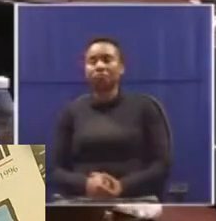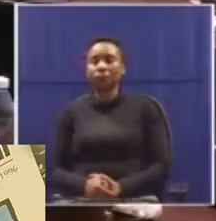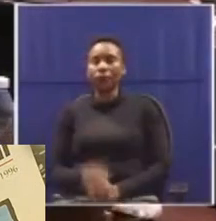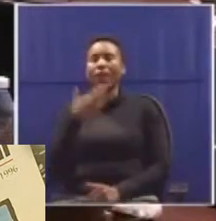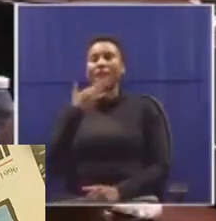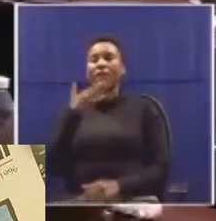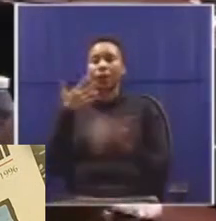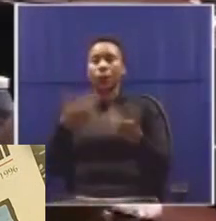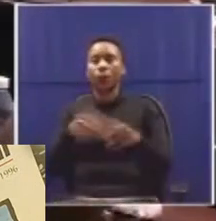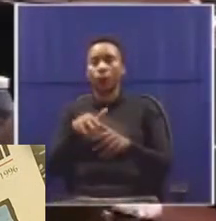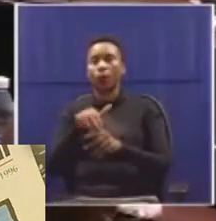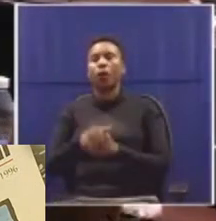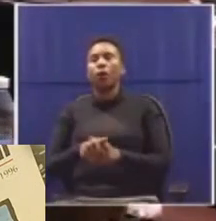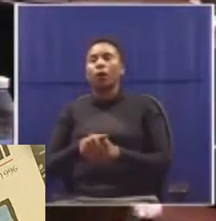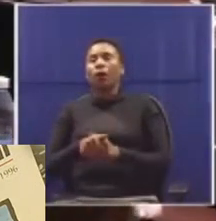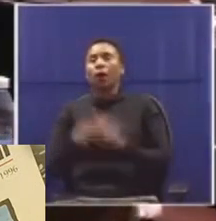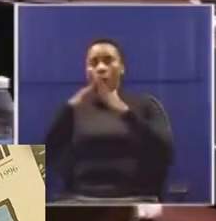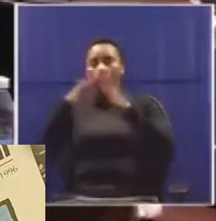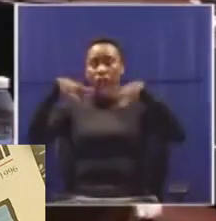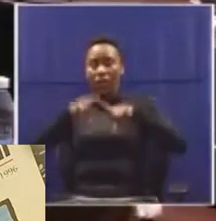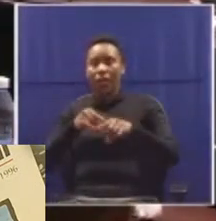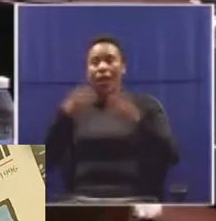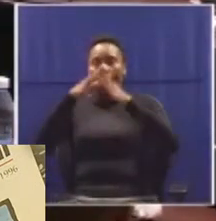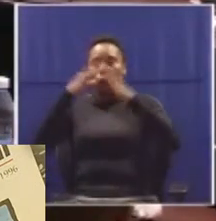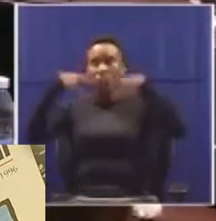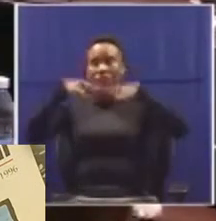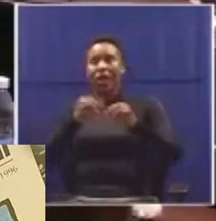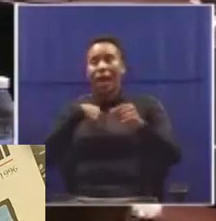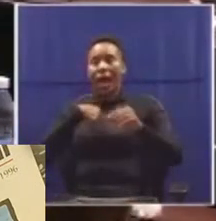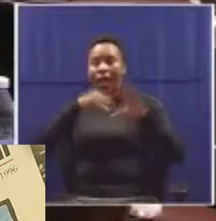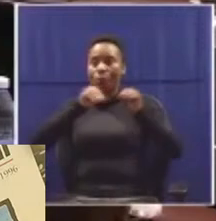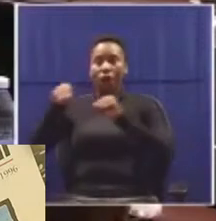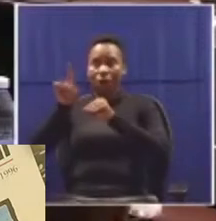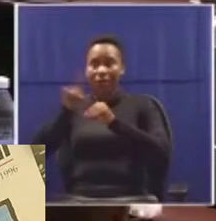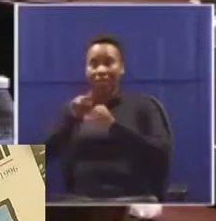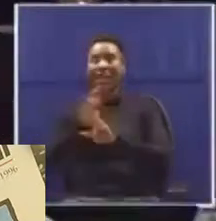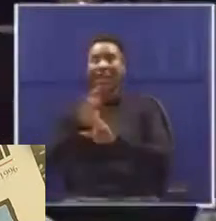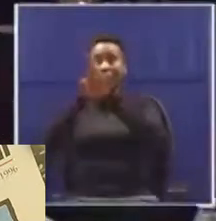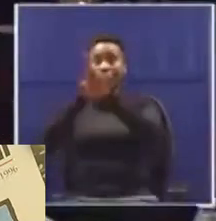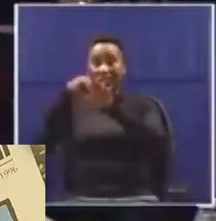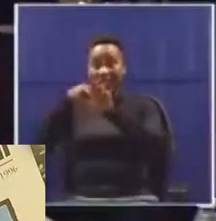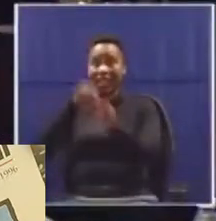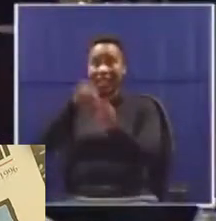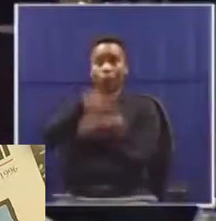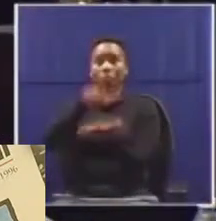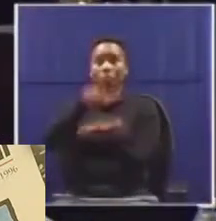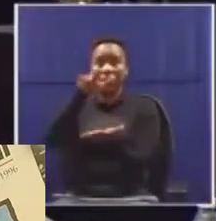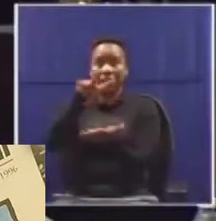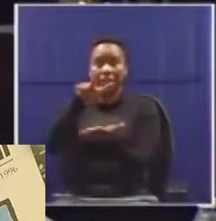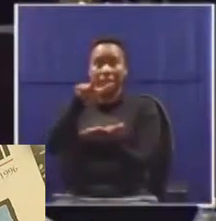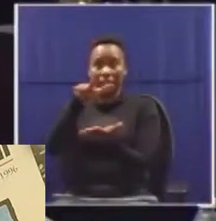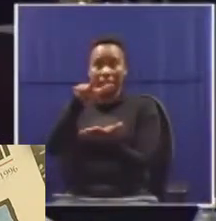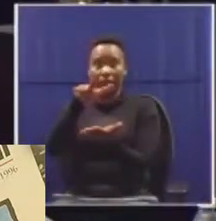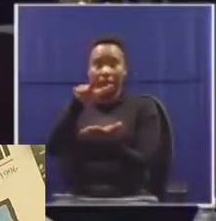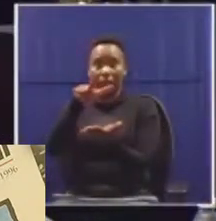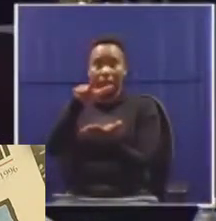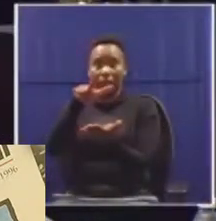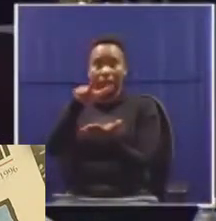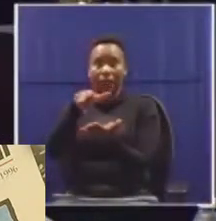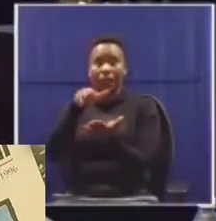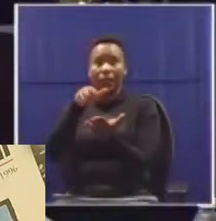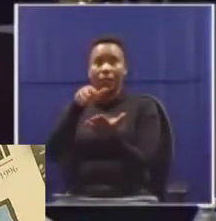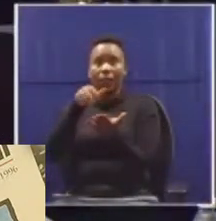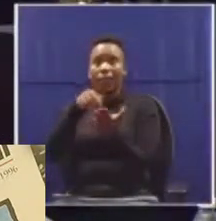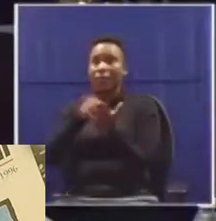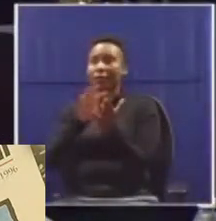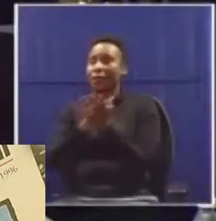thank you very much I moved that this report be adopted it is such a wonderful